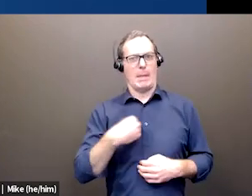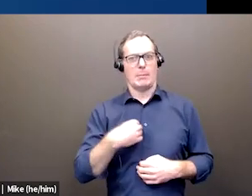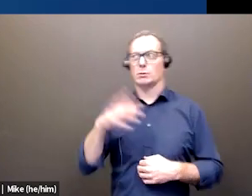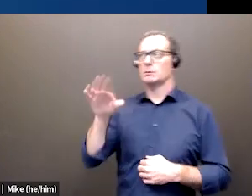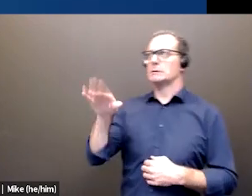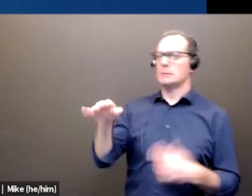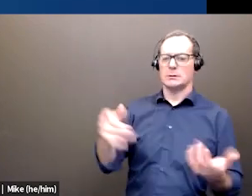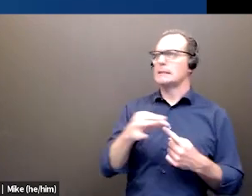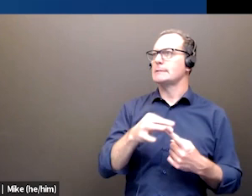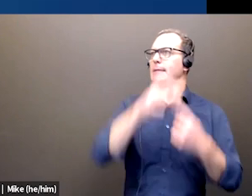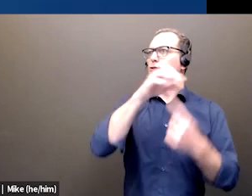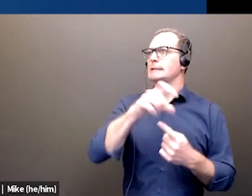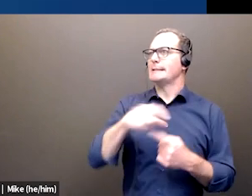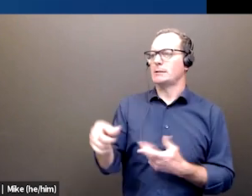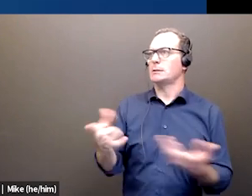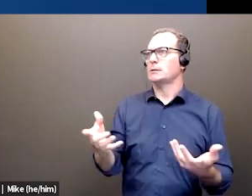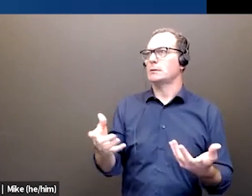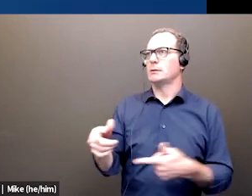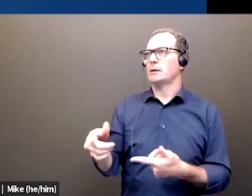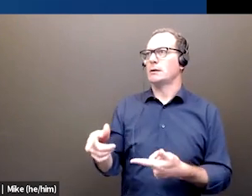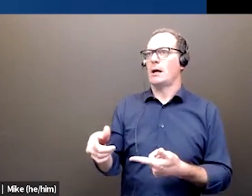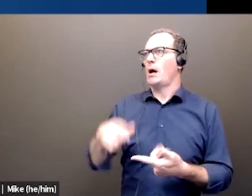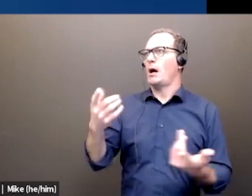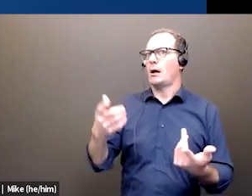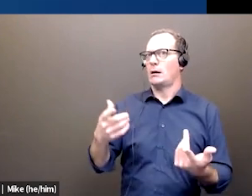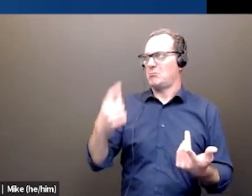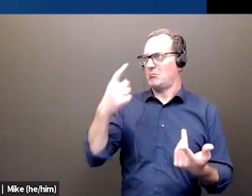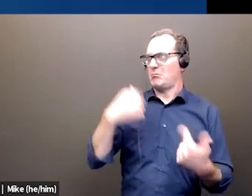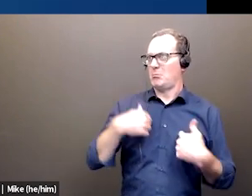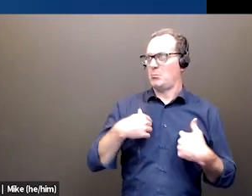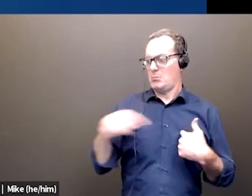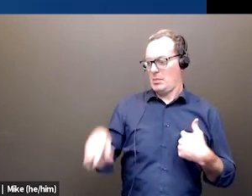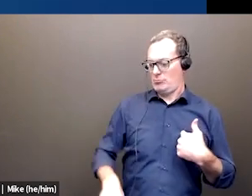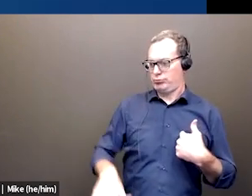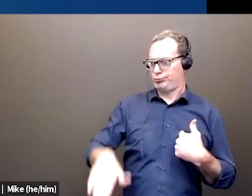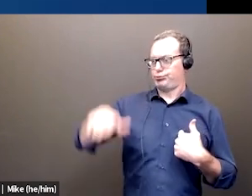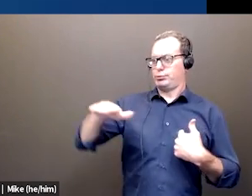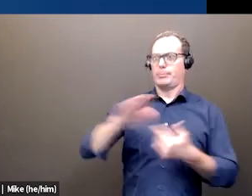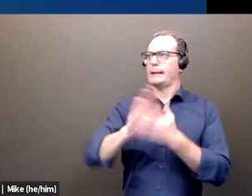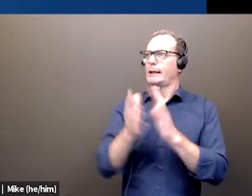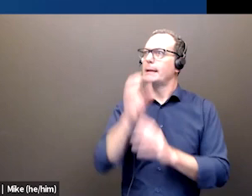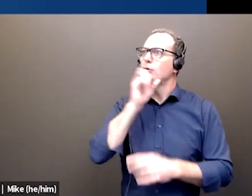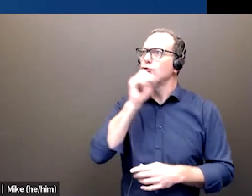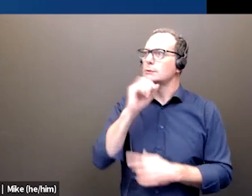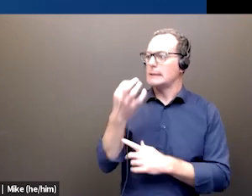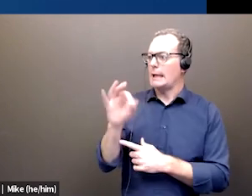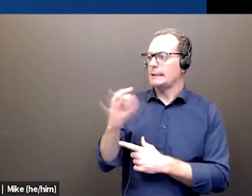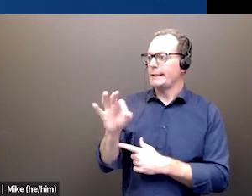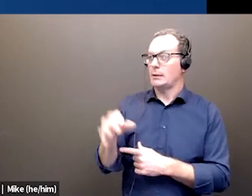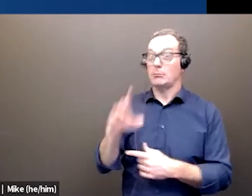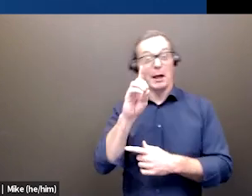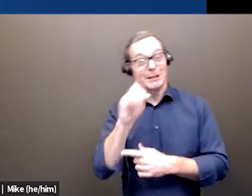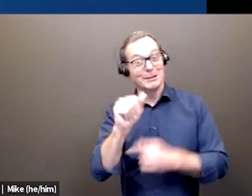about how their children just don't stop having a disability when they turn 19. It was from this